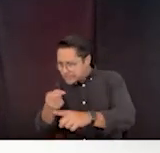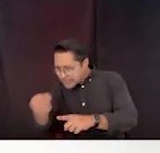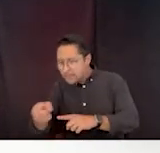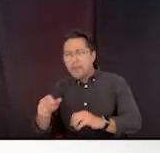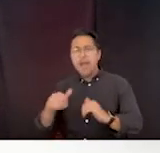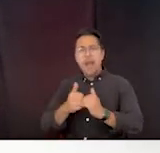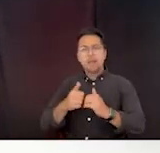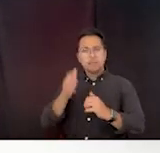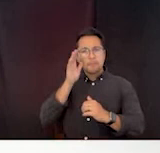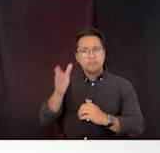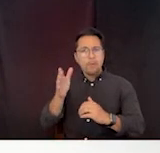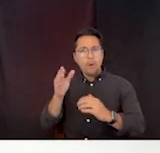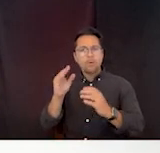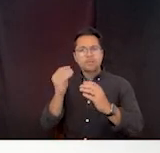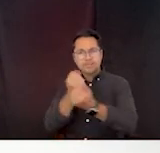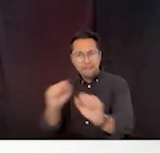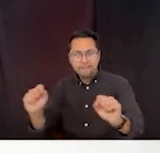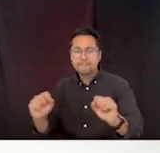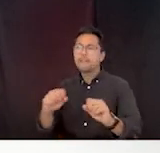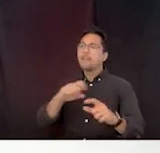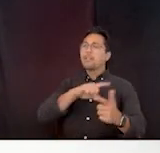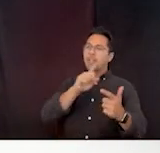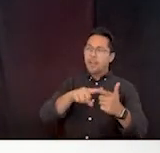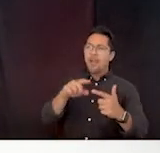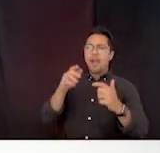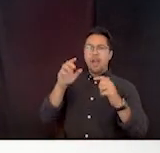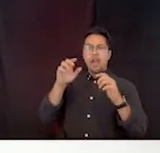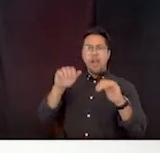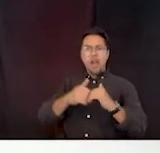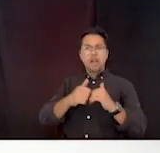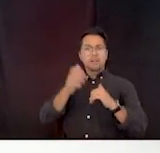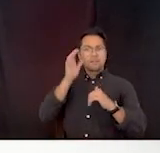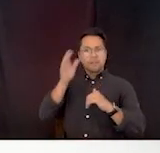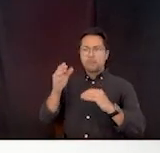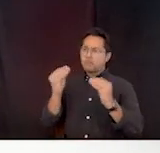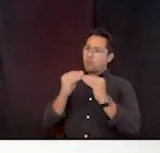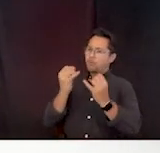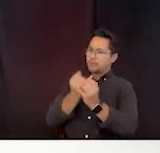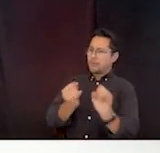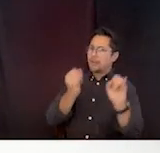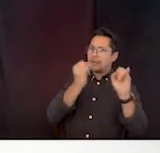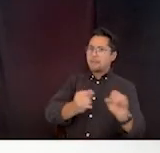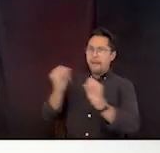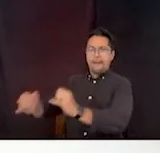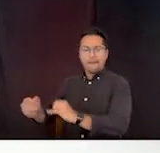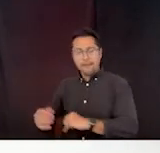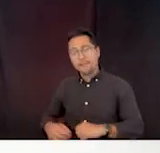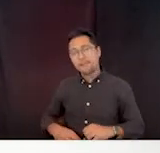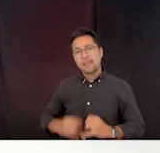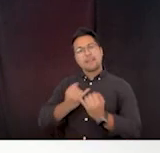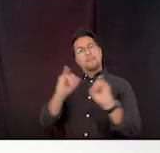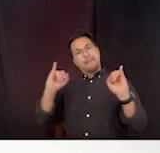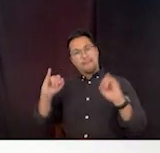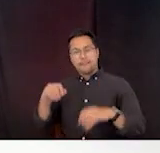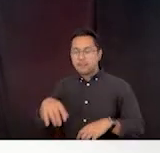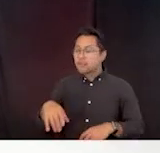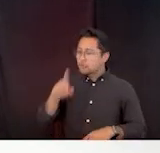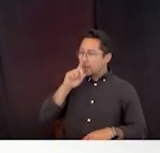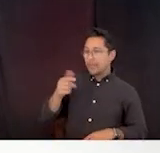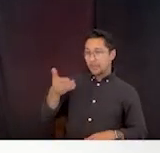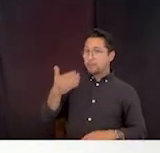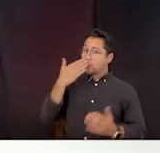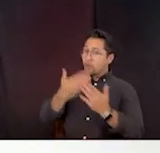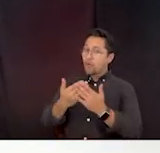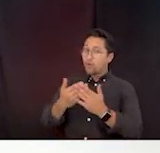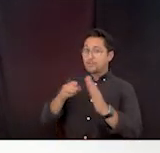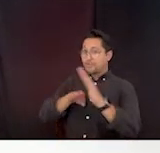safer way, and then trying to increase those skills to get them as independent as possible. And again, like Amy said, it should be like a really good developmental match. It